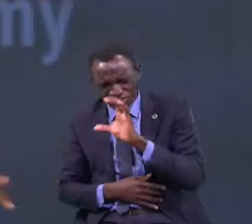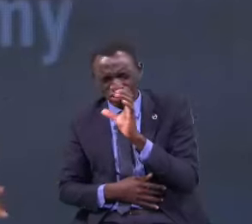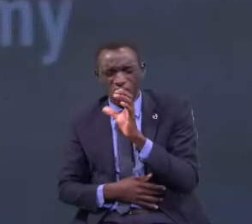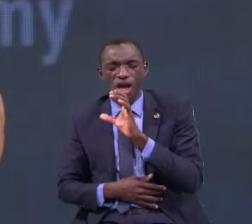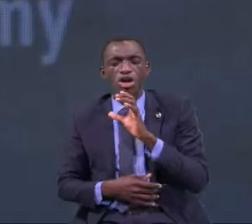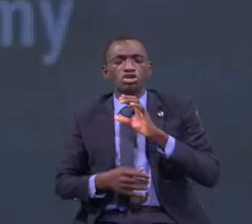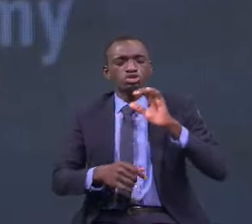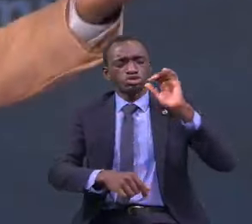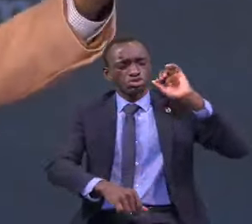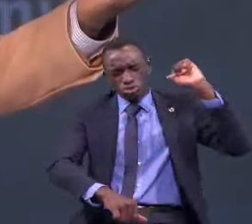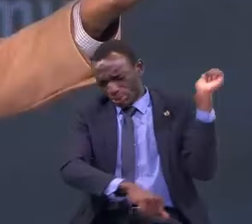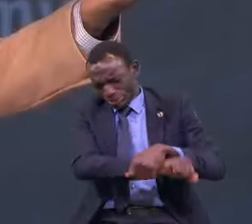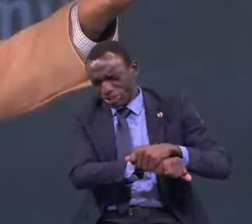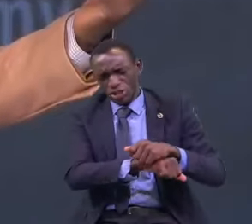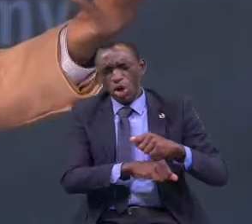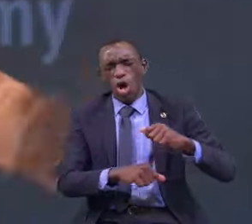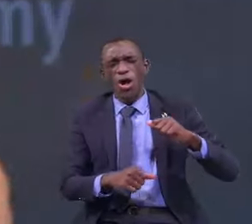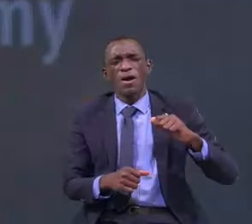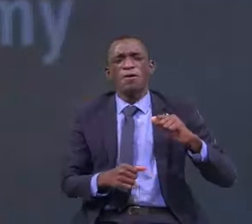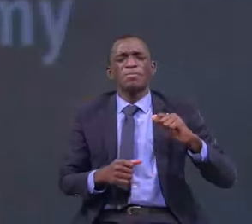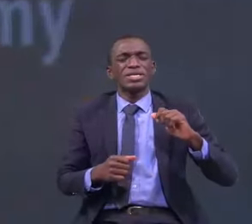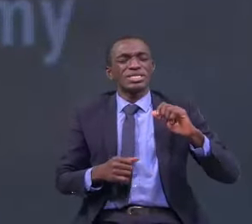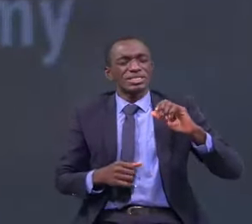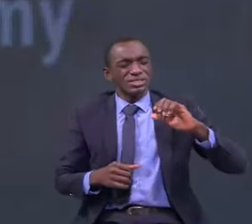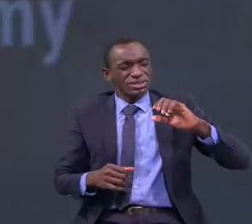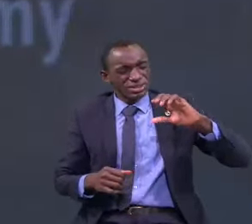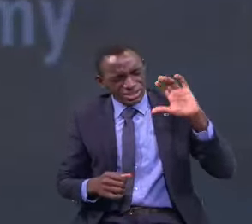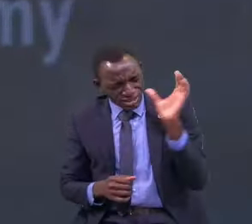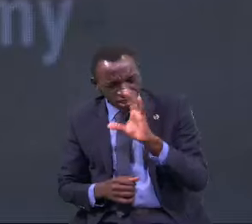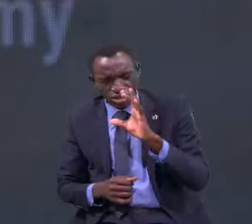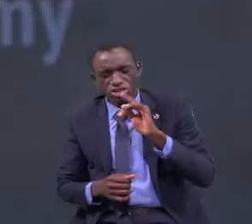Subdue. Spread the good knowledge of the Lord.